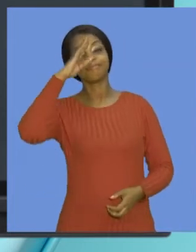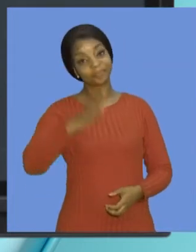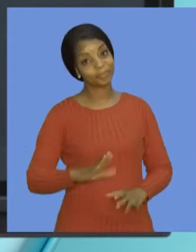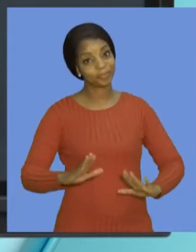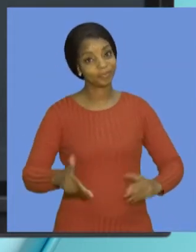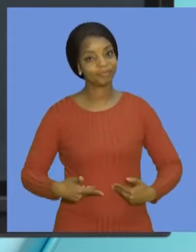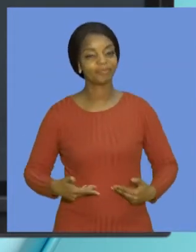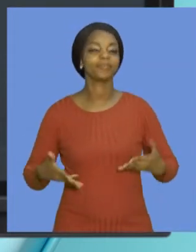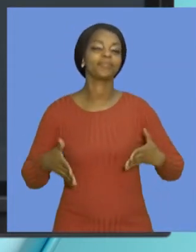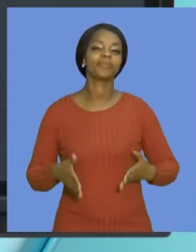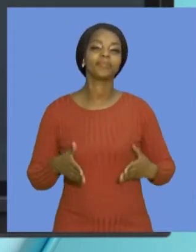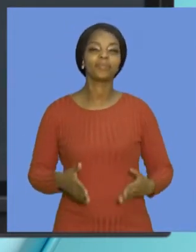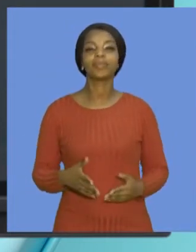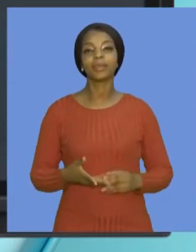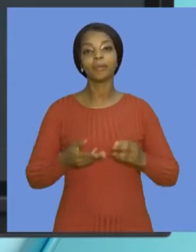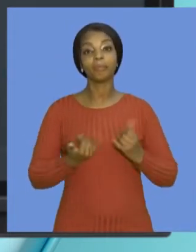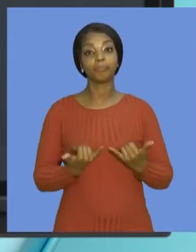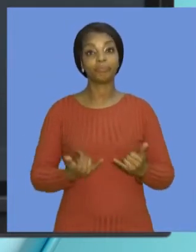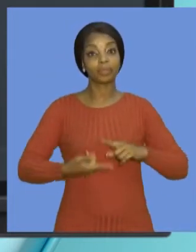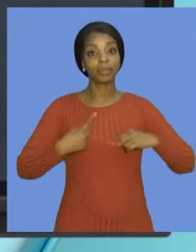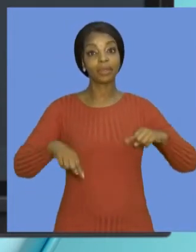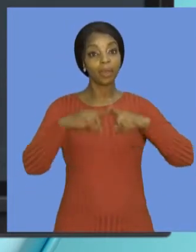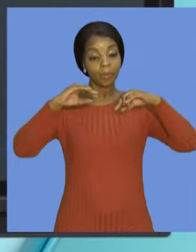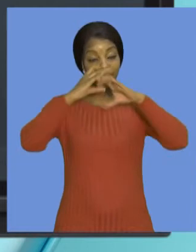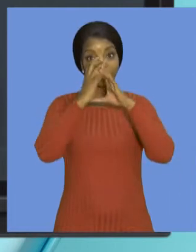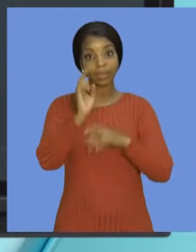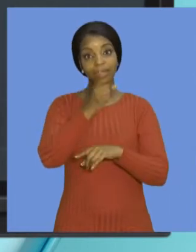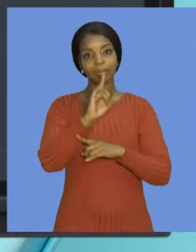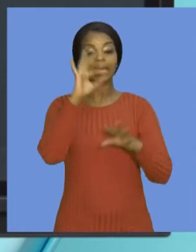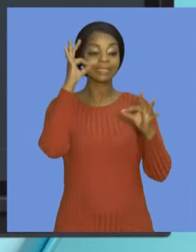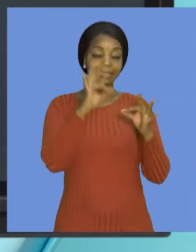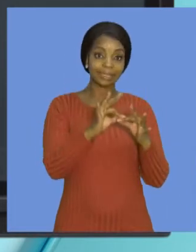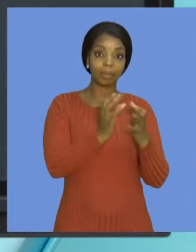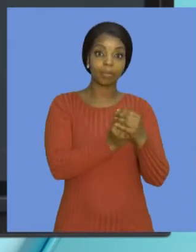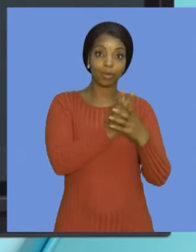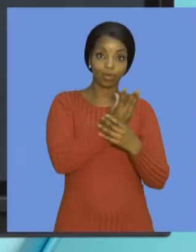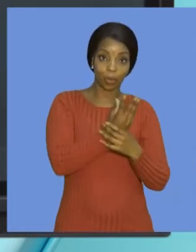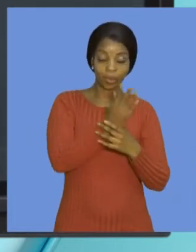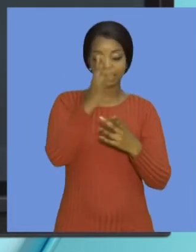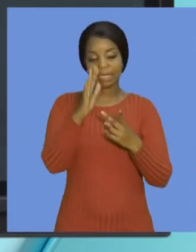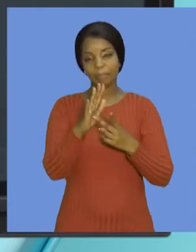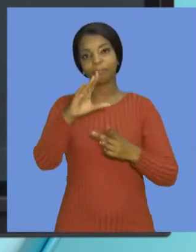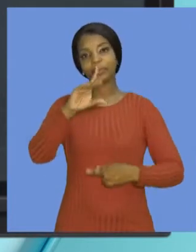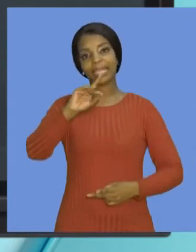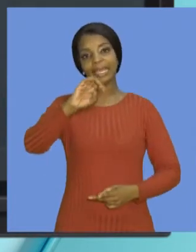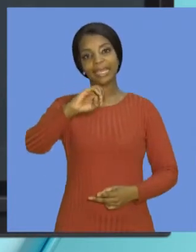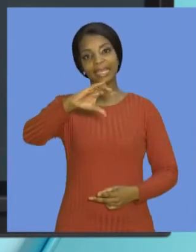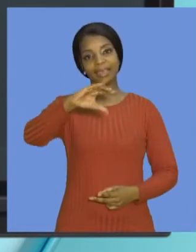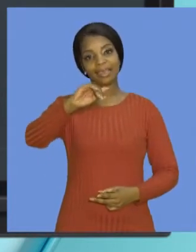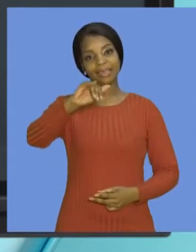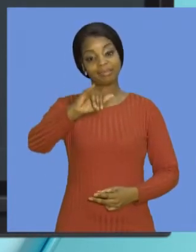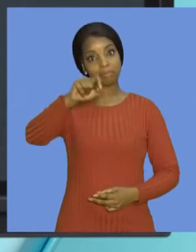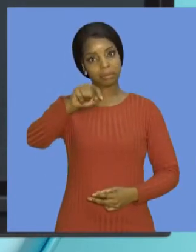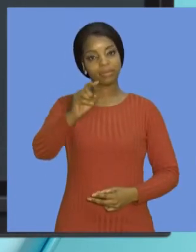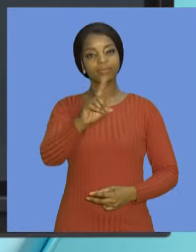welcome to today's show. So today we're going to look at some simple growth and decay. This has to do with simple